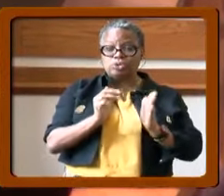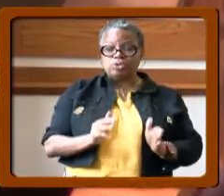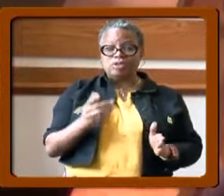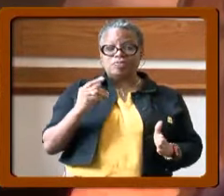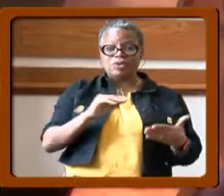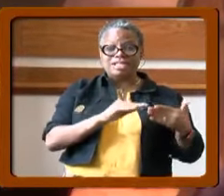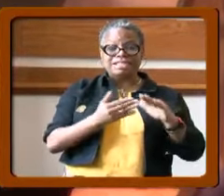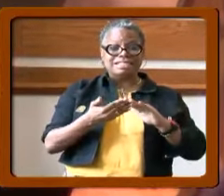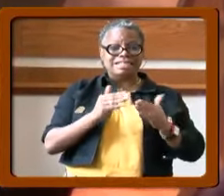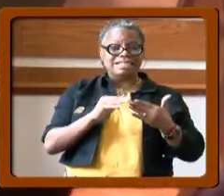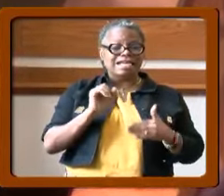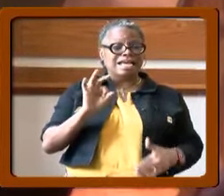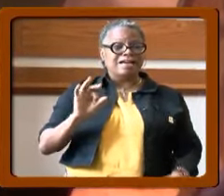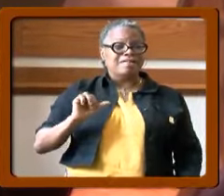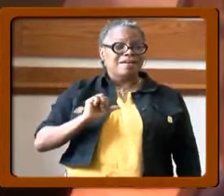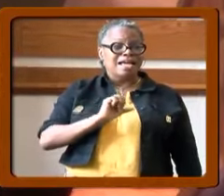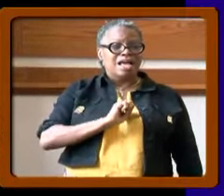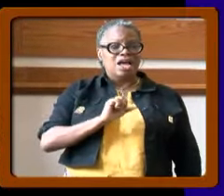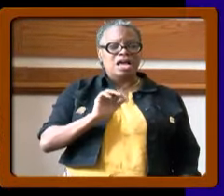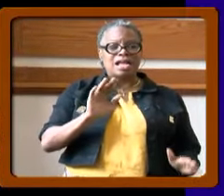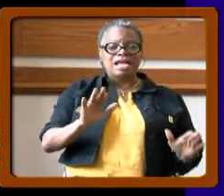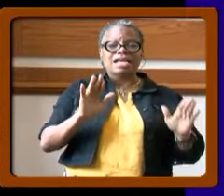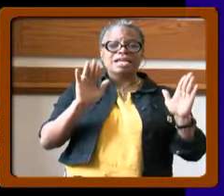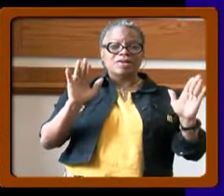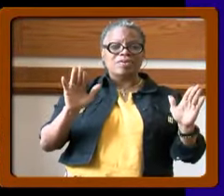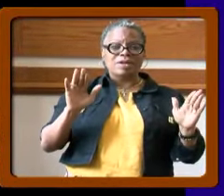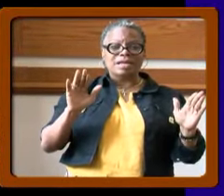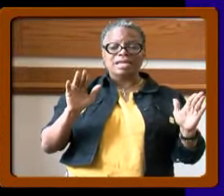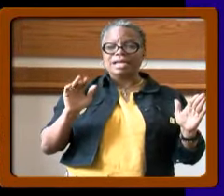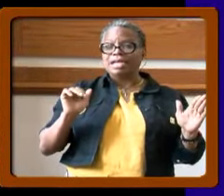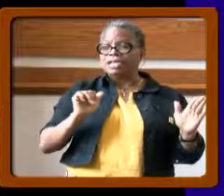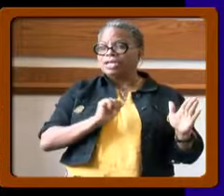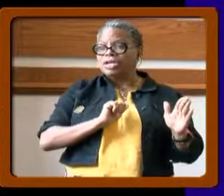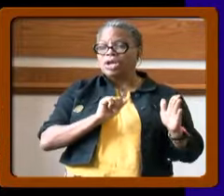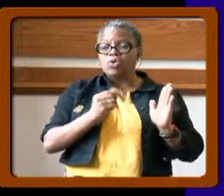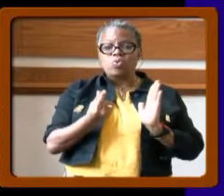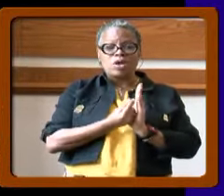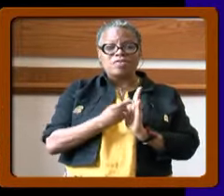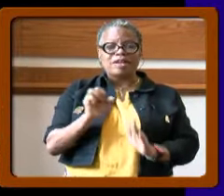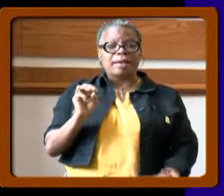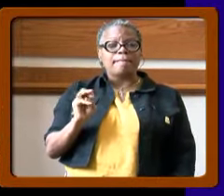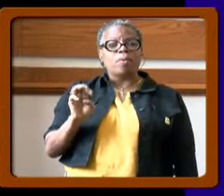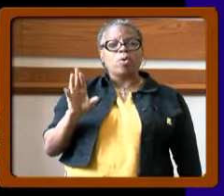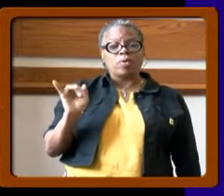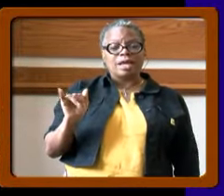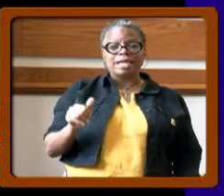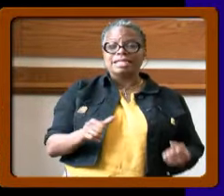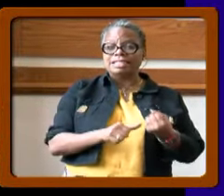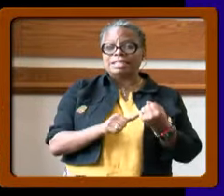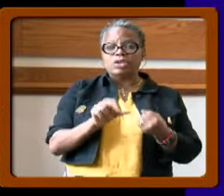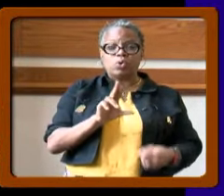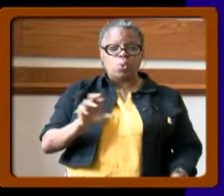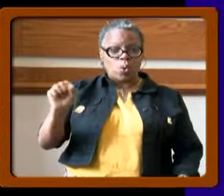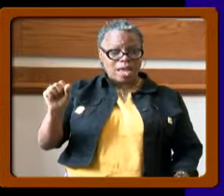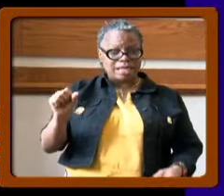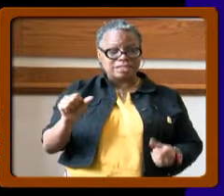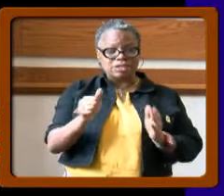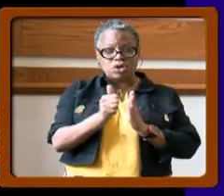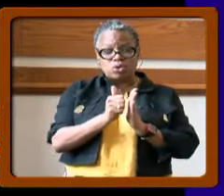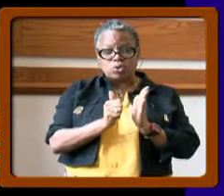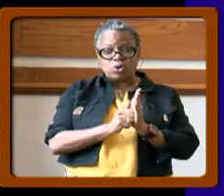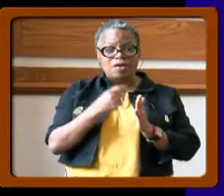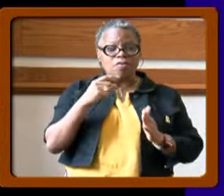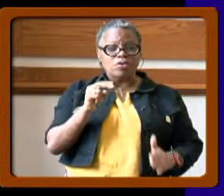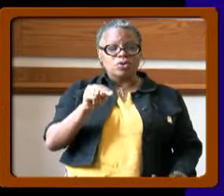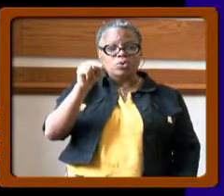for the city of Atlanta. She's an incredible attorney, graduated from Emory. She was an assistant U.S. attorney